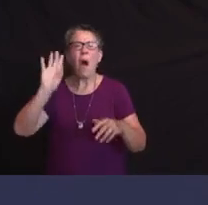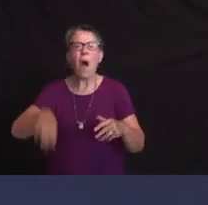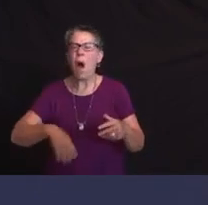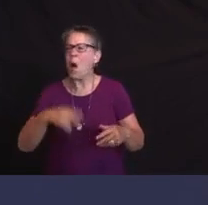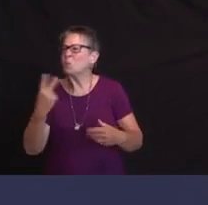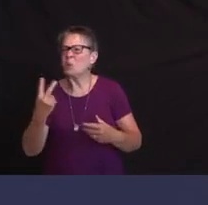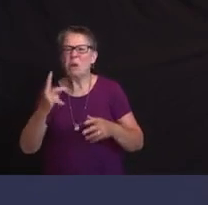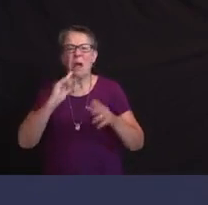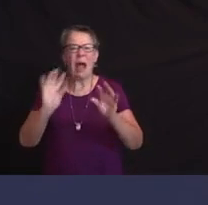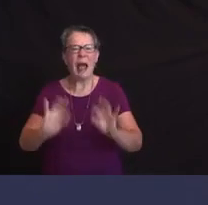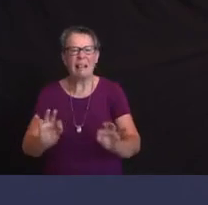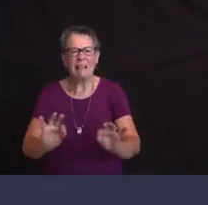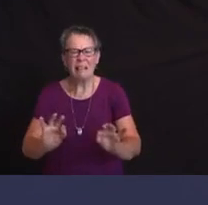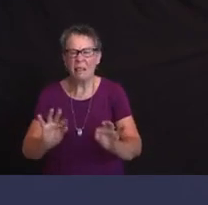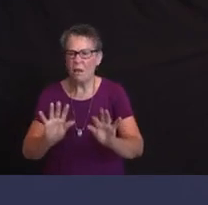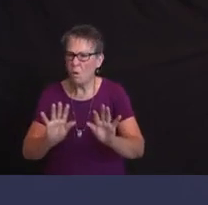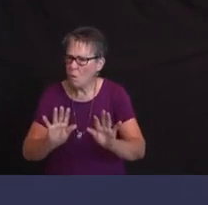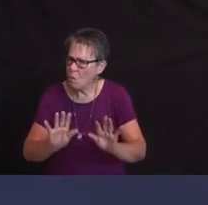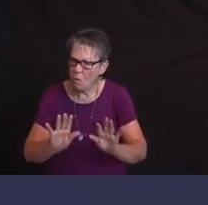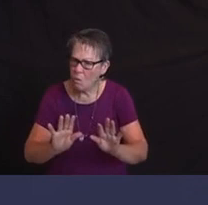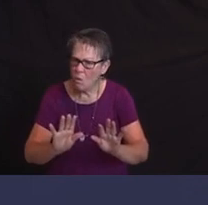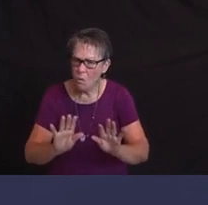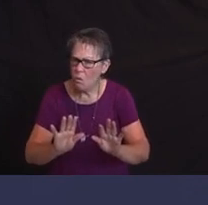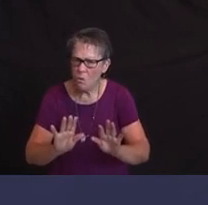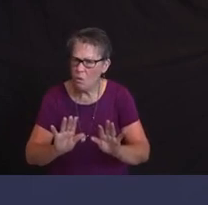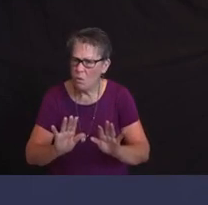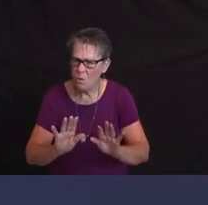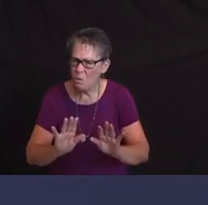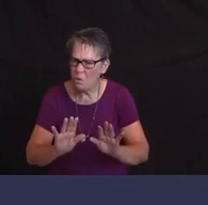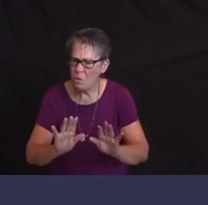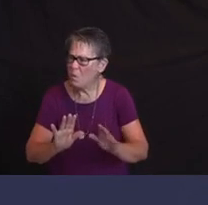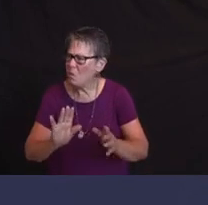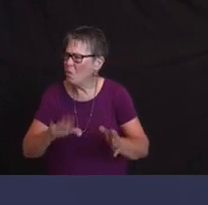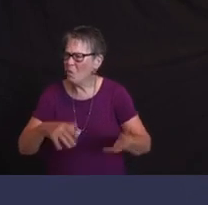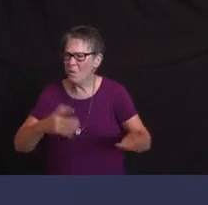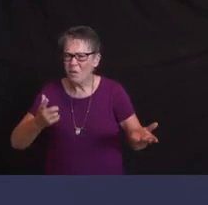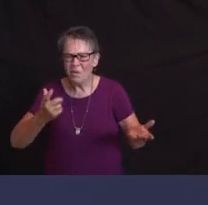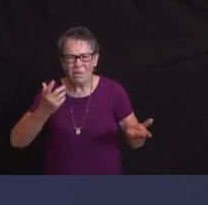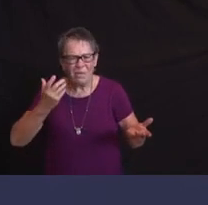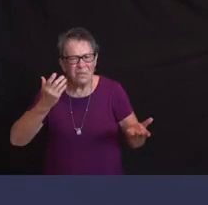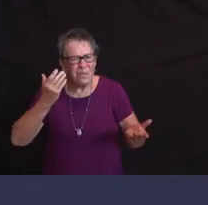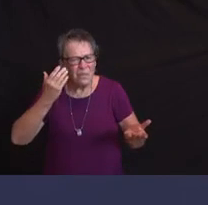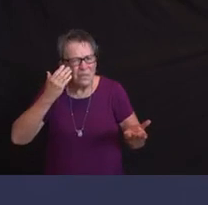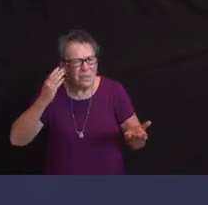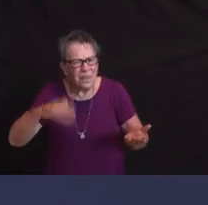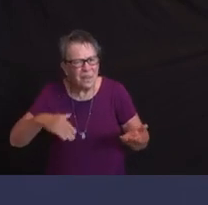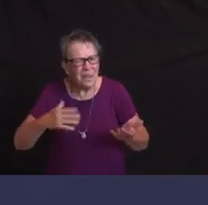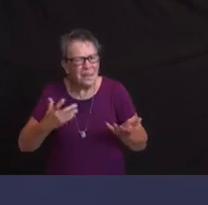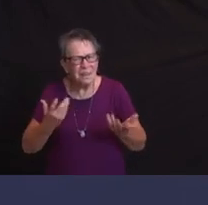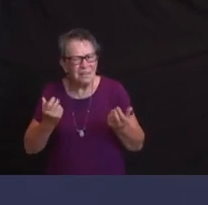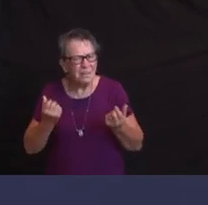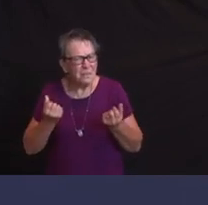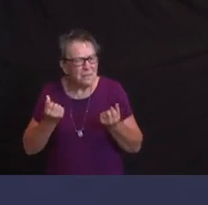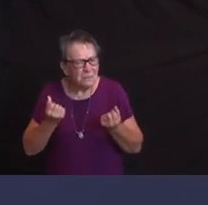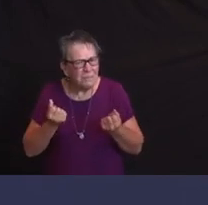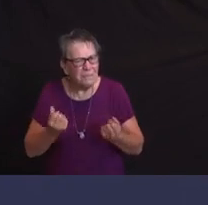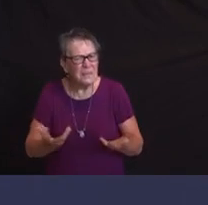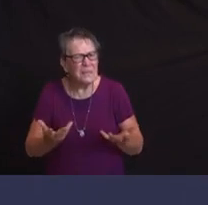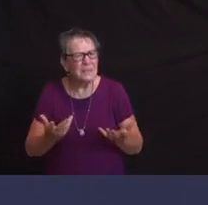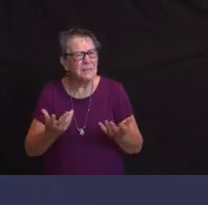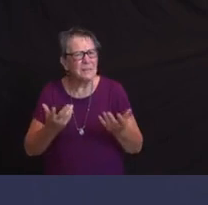Remember that we have 7 losses of life since the beginning of this awful pandemic of kids under the age of